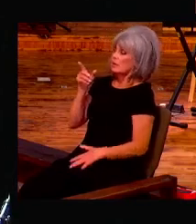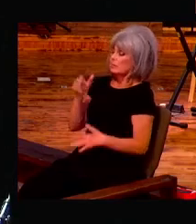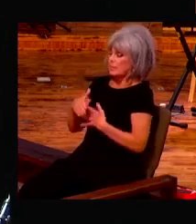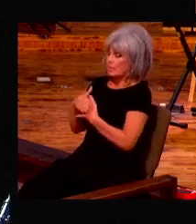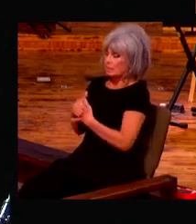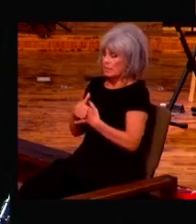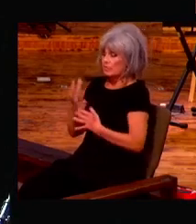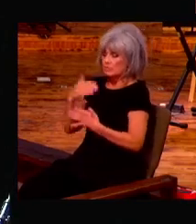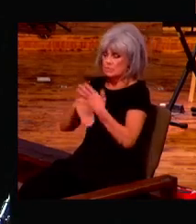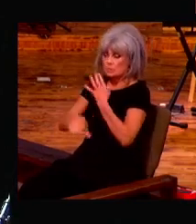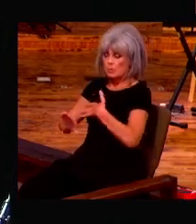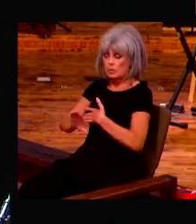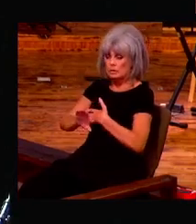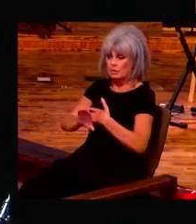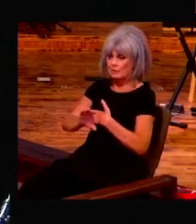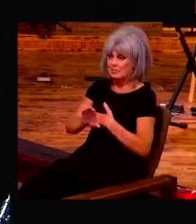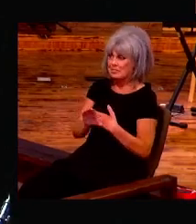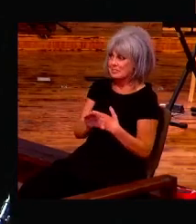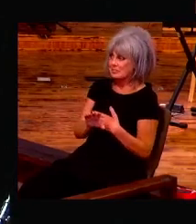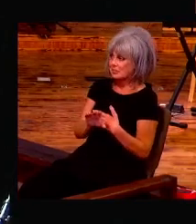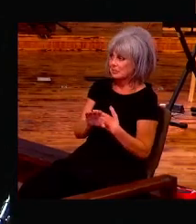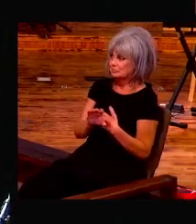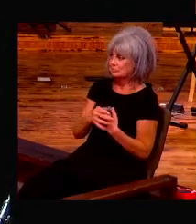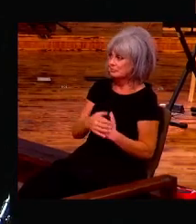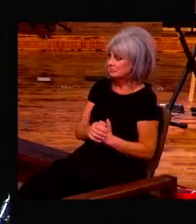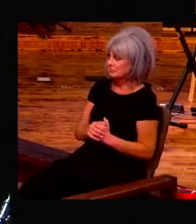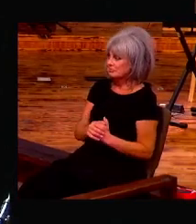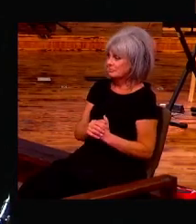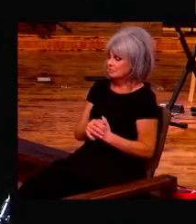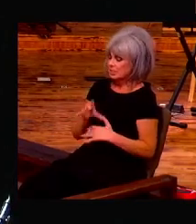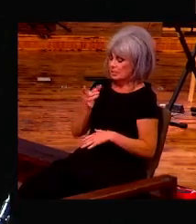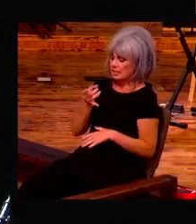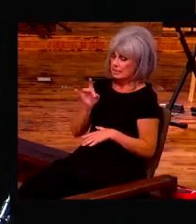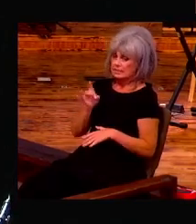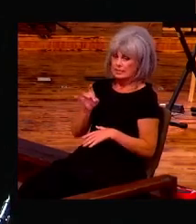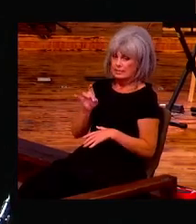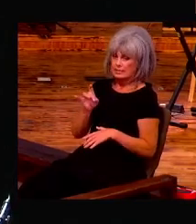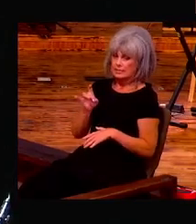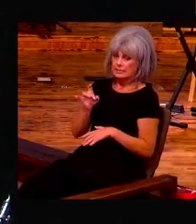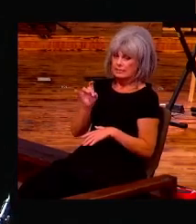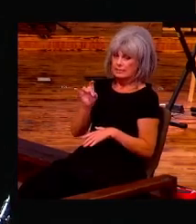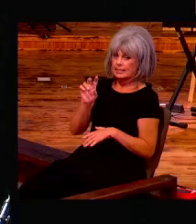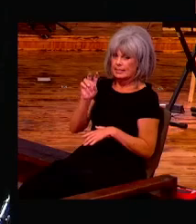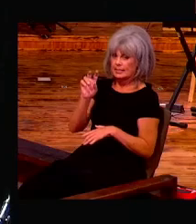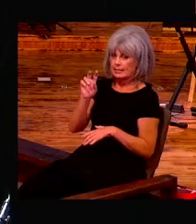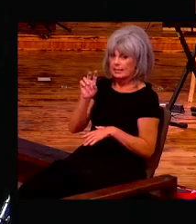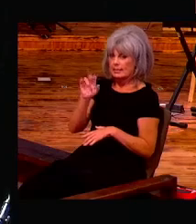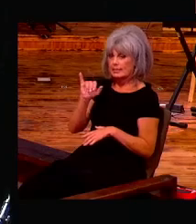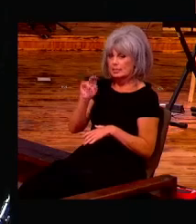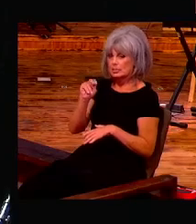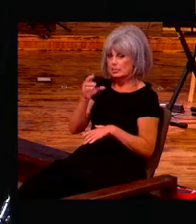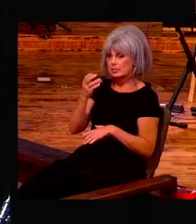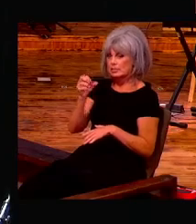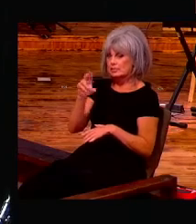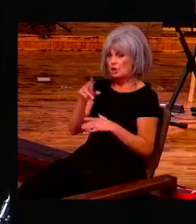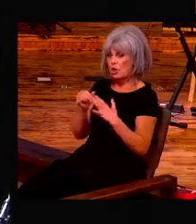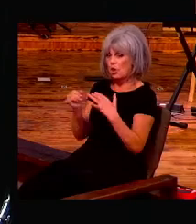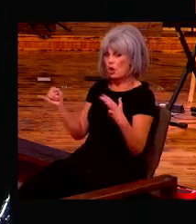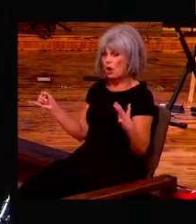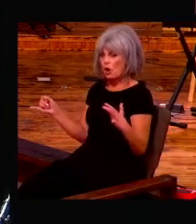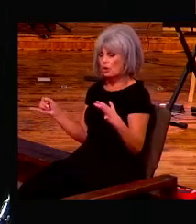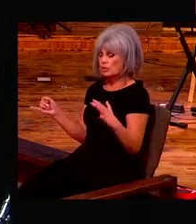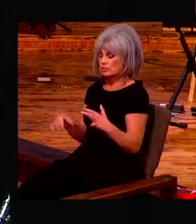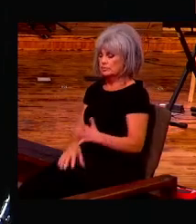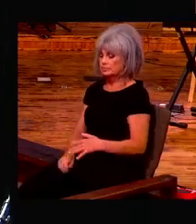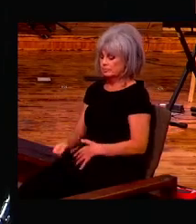29th, 7:01 p.m., 18 inches long, 7 pounds, sleeping just